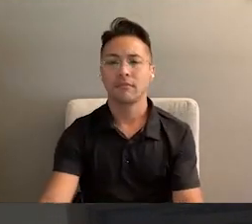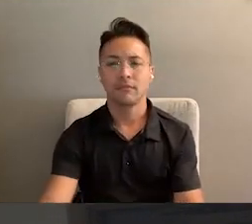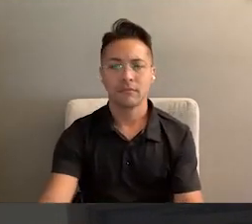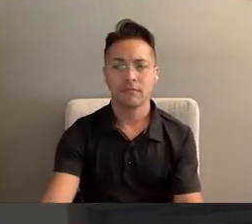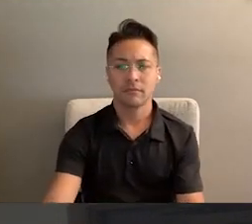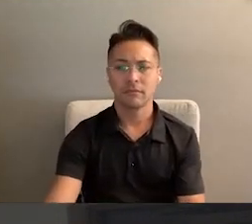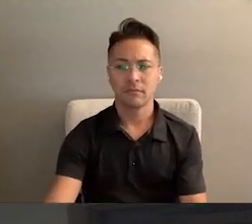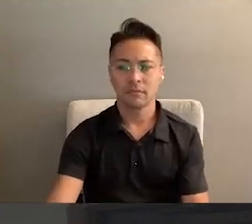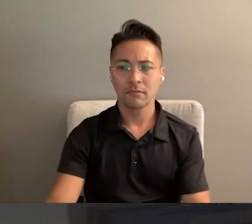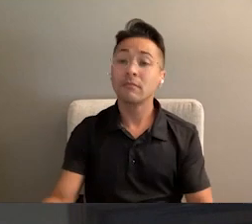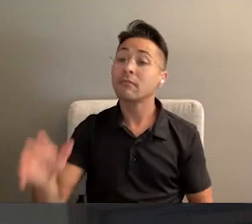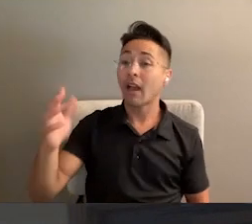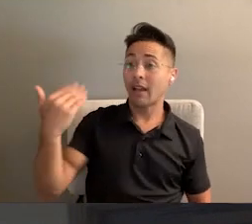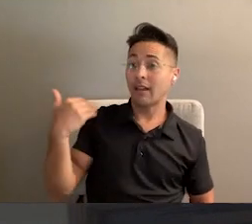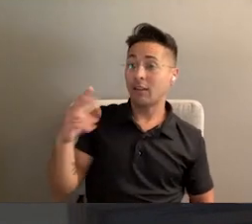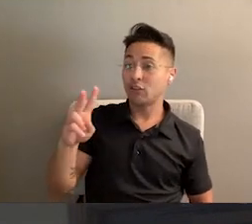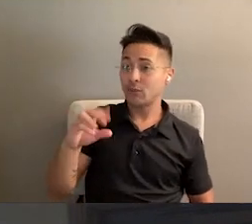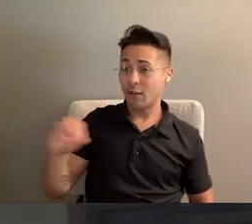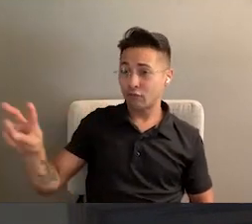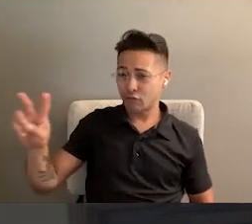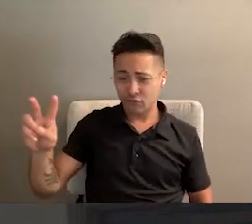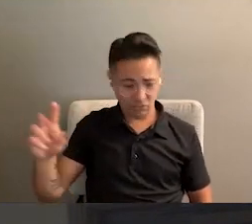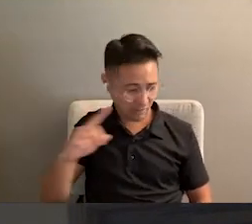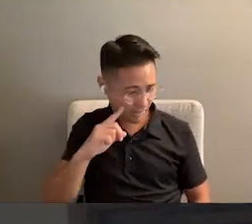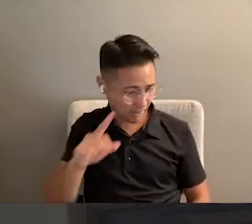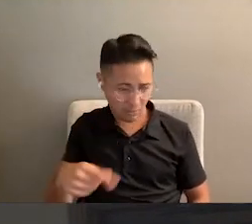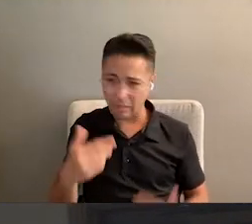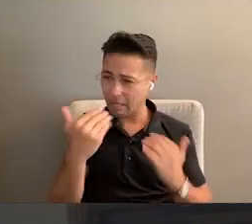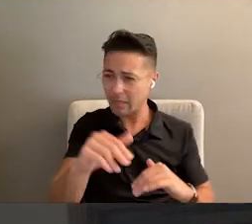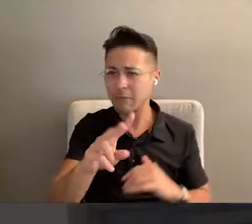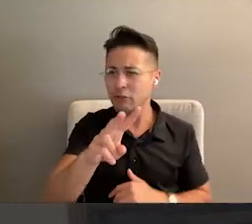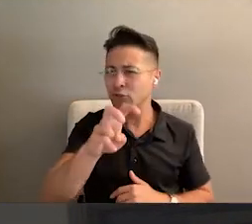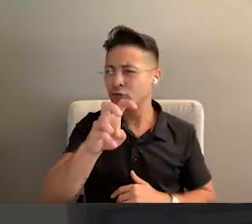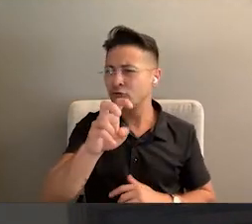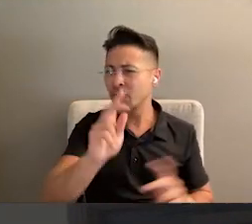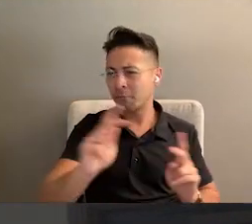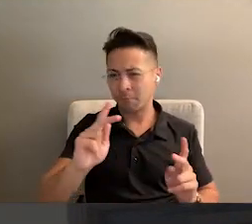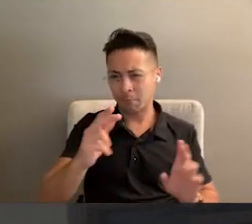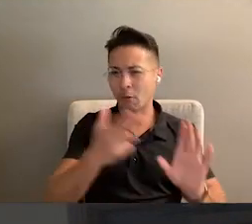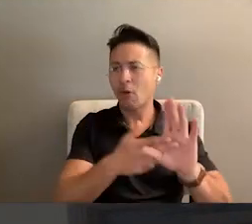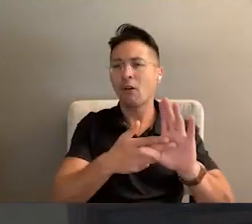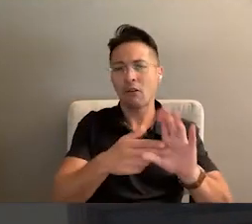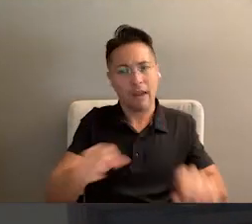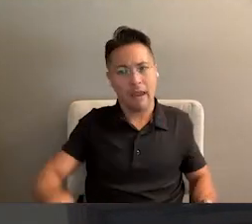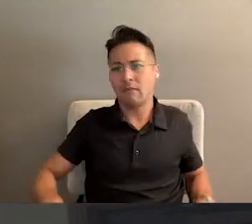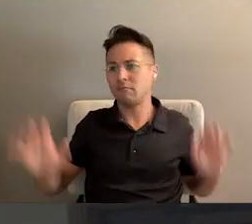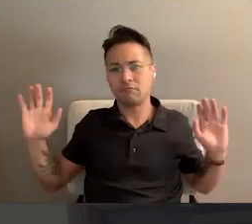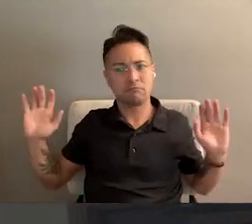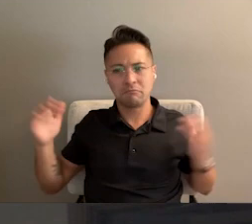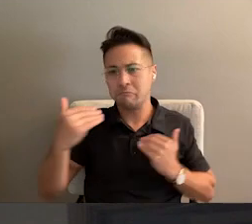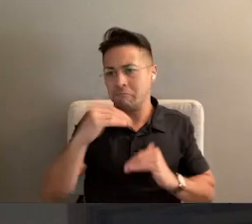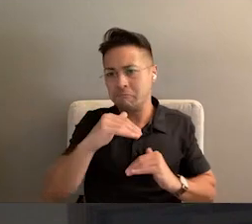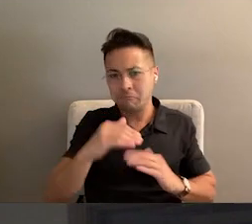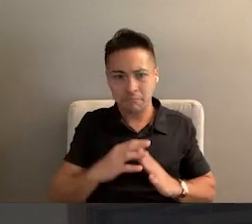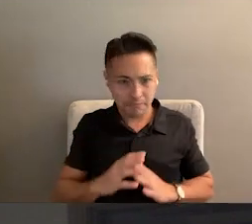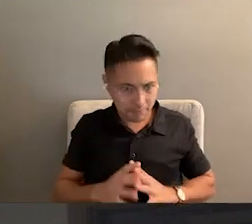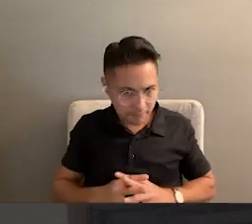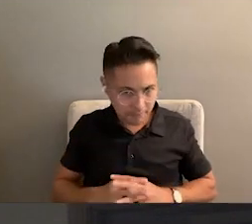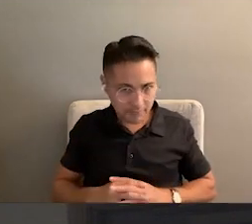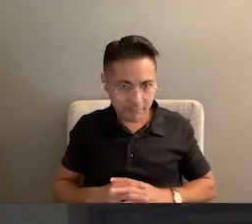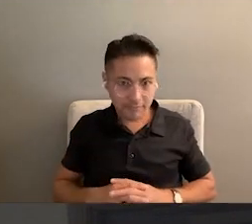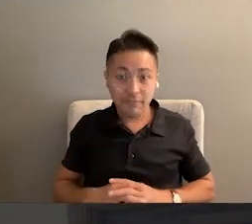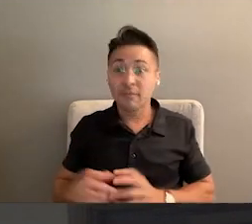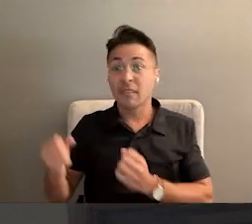And, but we were only allowed to have, in 2002, we were only allowed to have, I think, 200 people on the